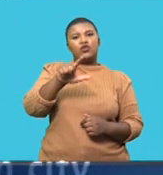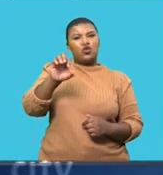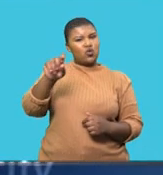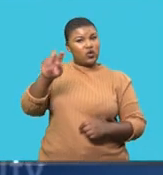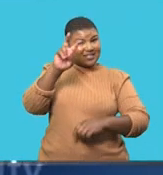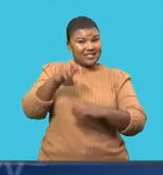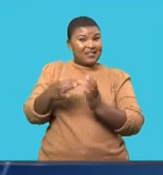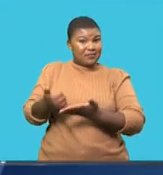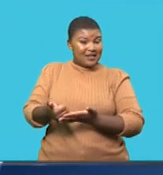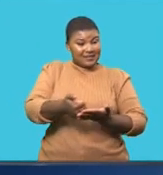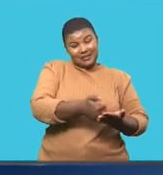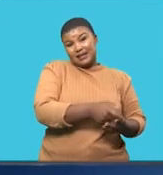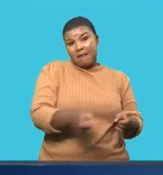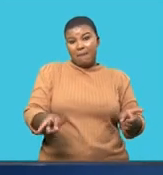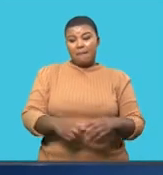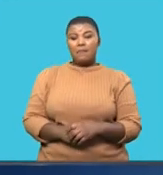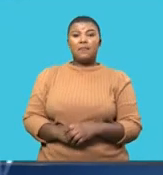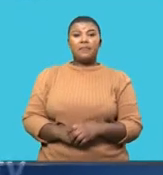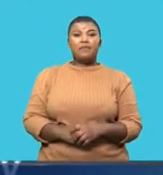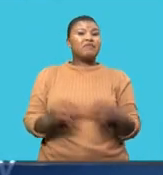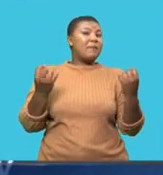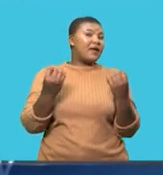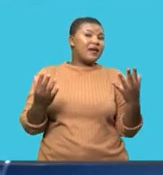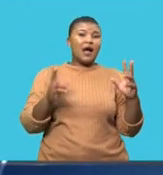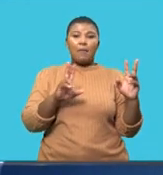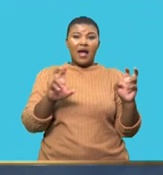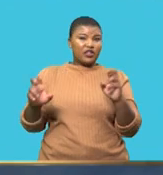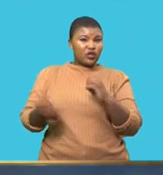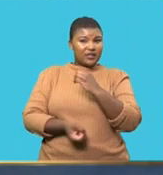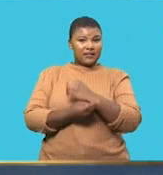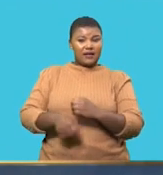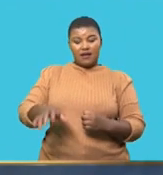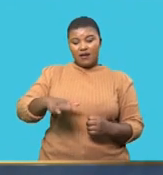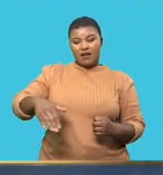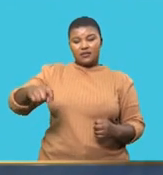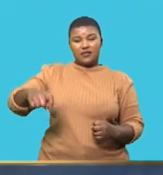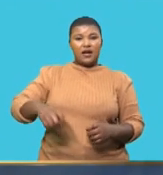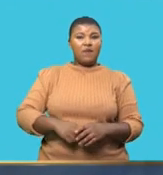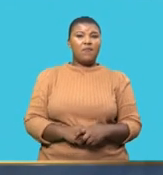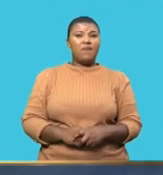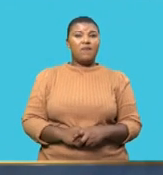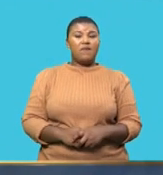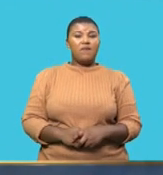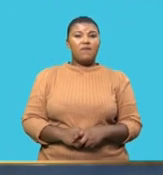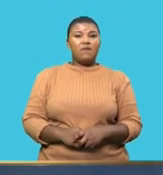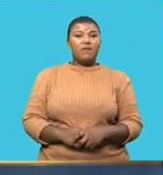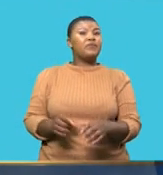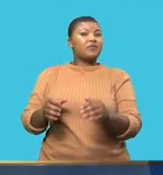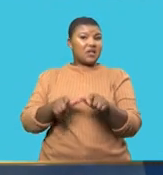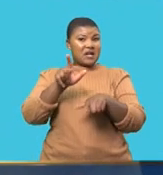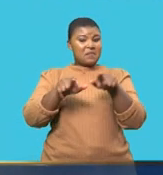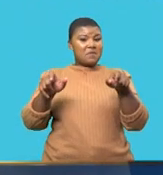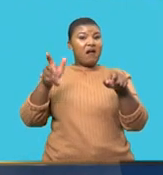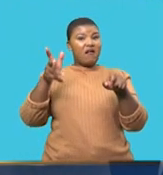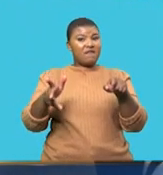help. There are a lot of issues in Diepsloot. Baetapele ba setšhaba le bona ba ananetse tema